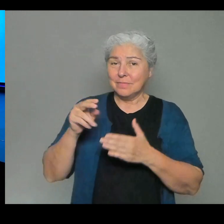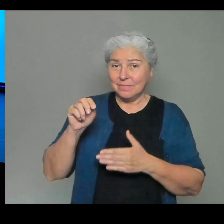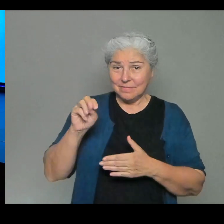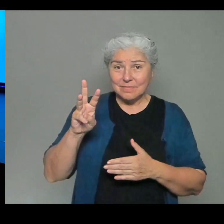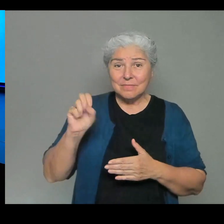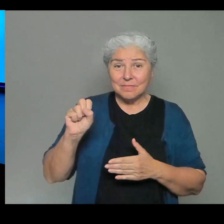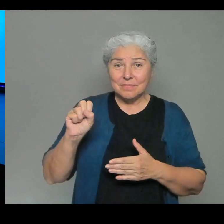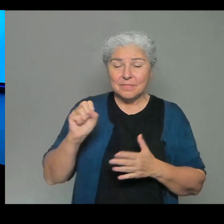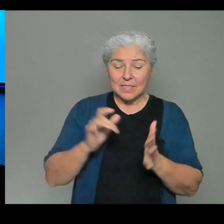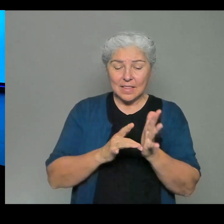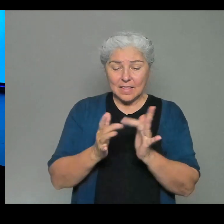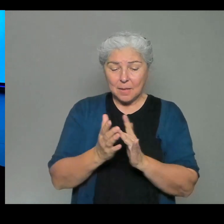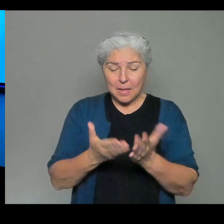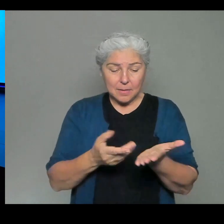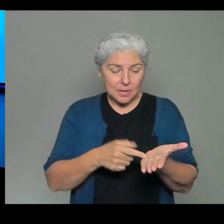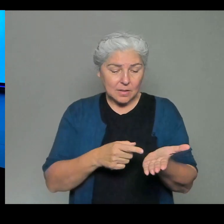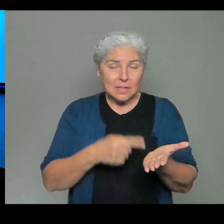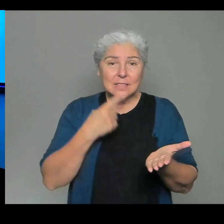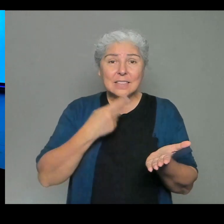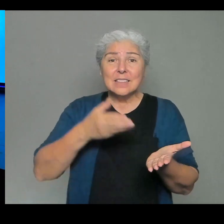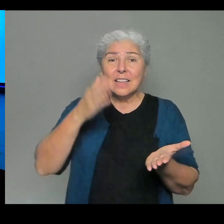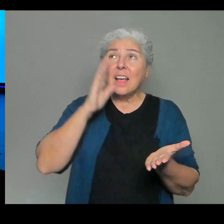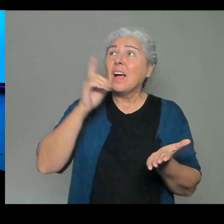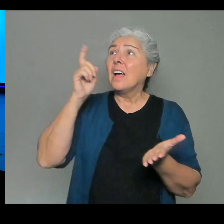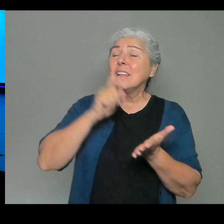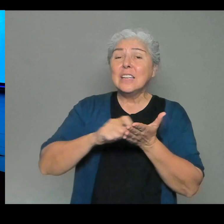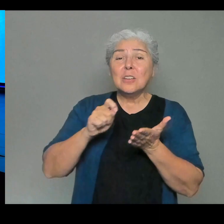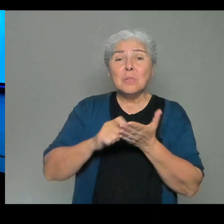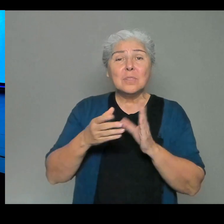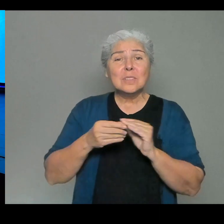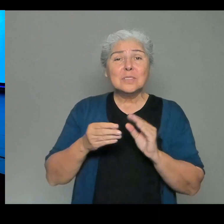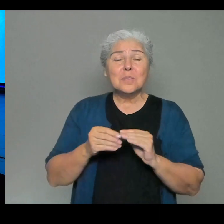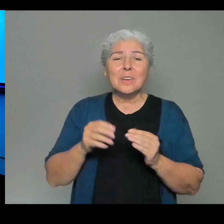Here's the good news, is that the Bible tells us that the